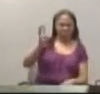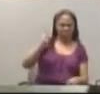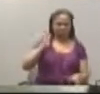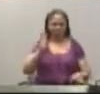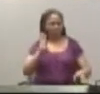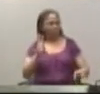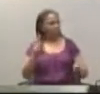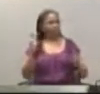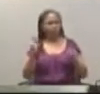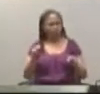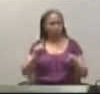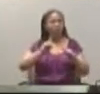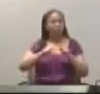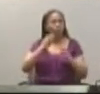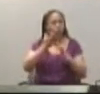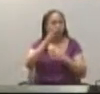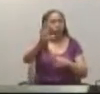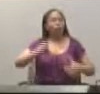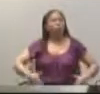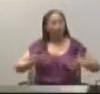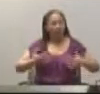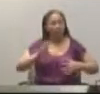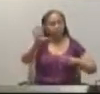your example.